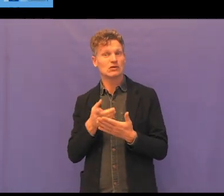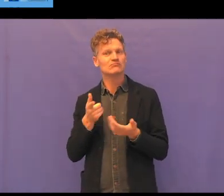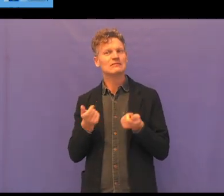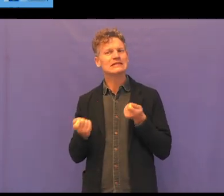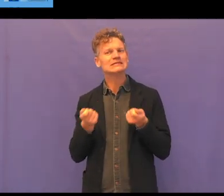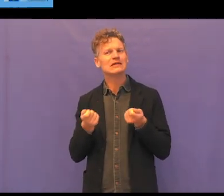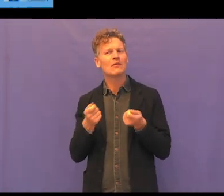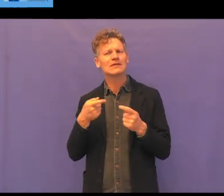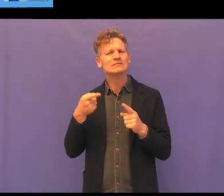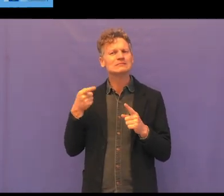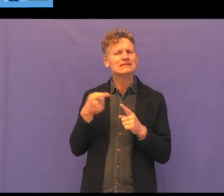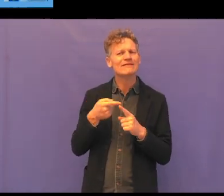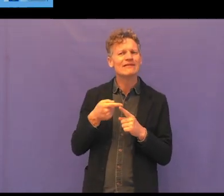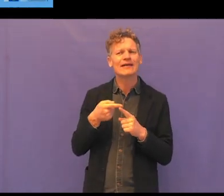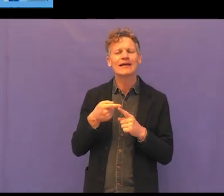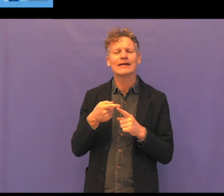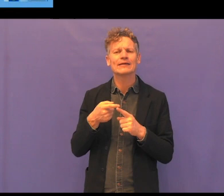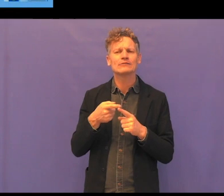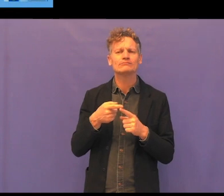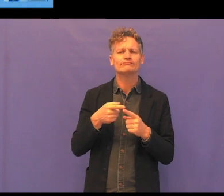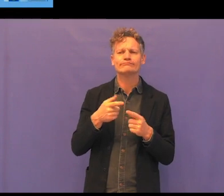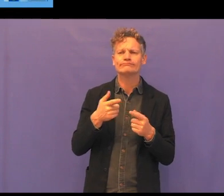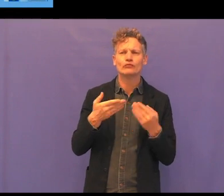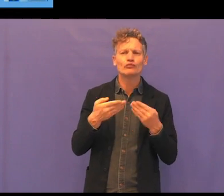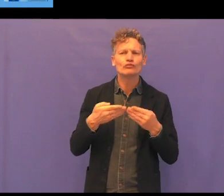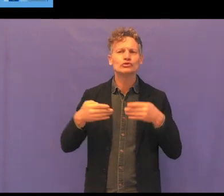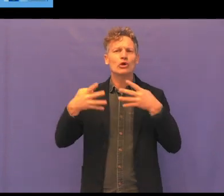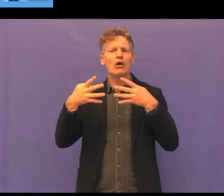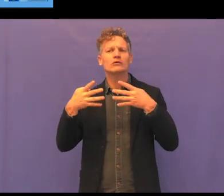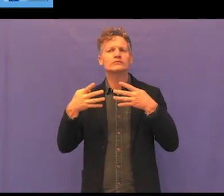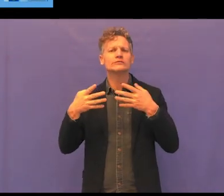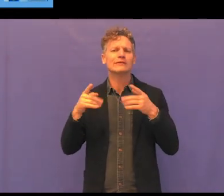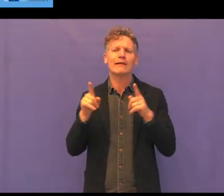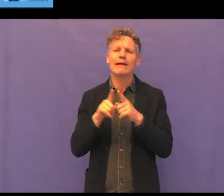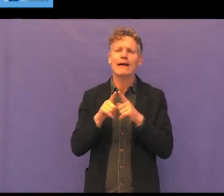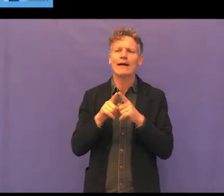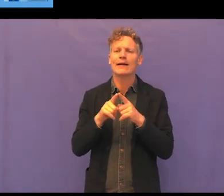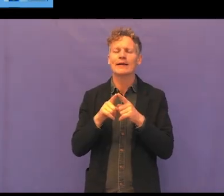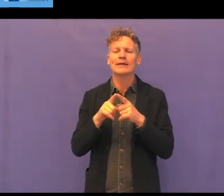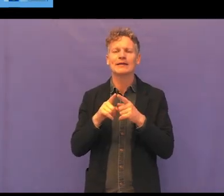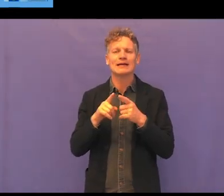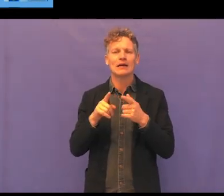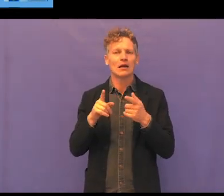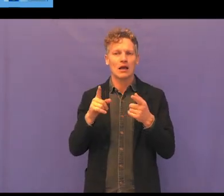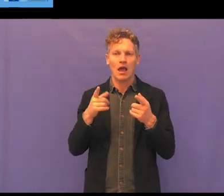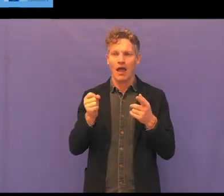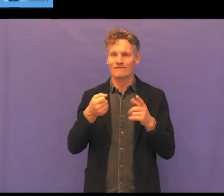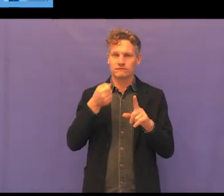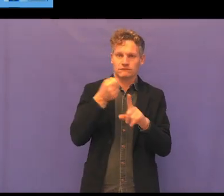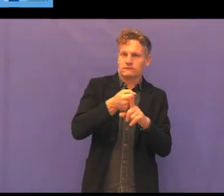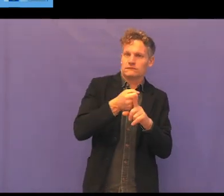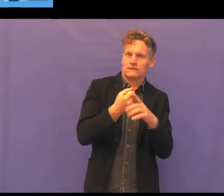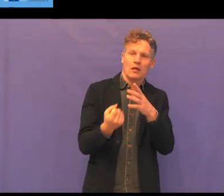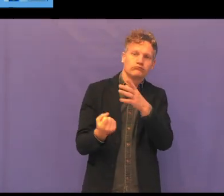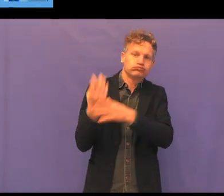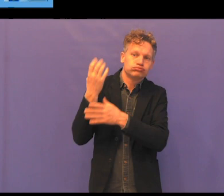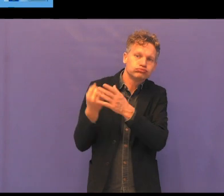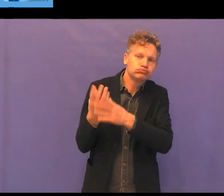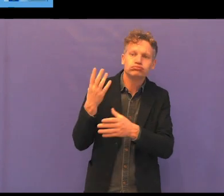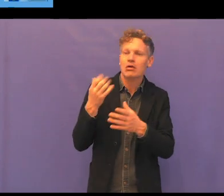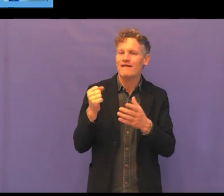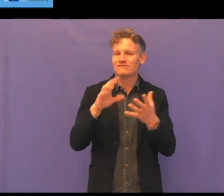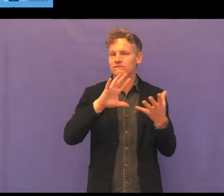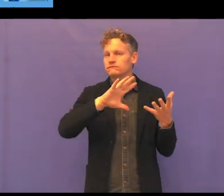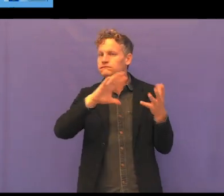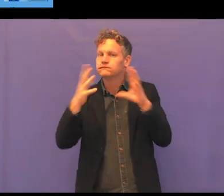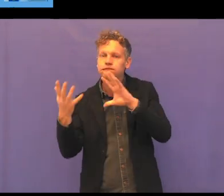a natural catastrophe. What we will be dealing with are the consequences, the linguistic consequences for society, what